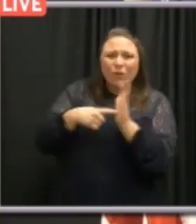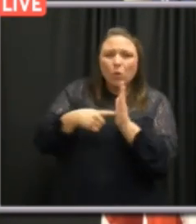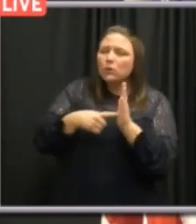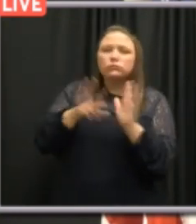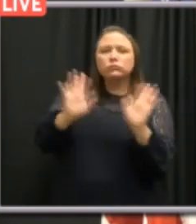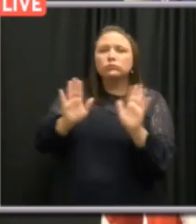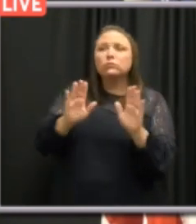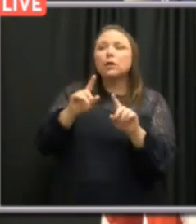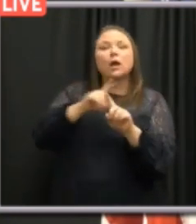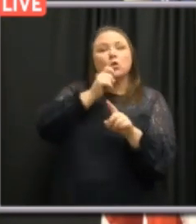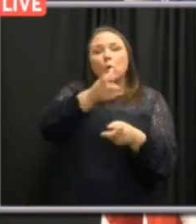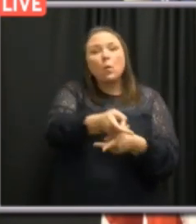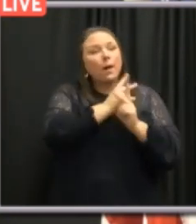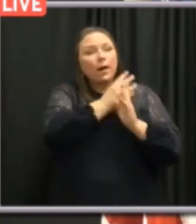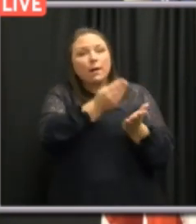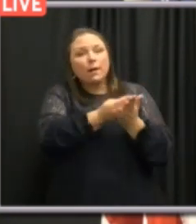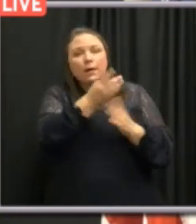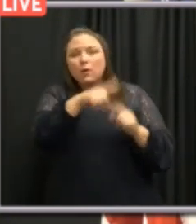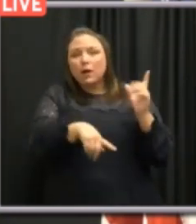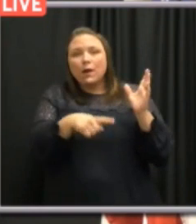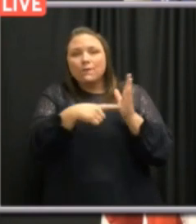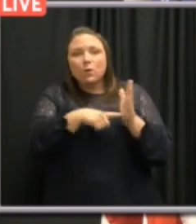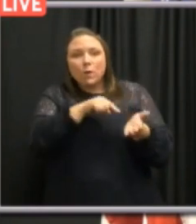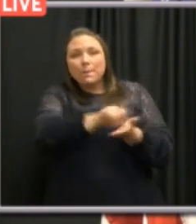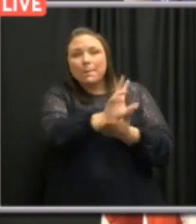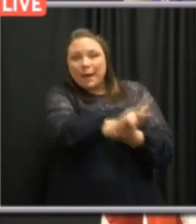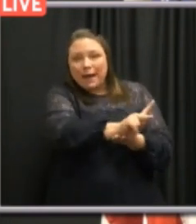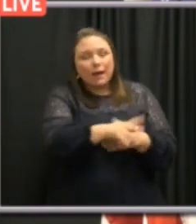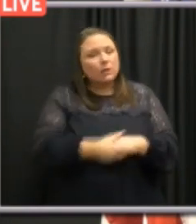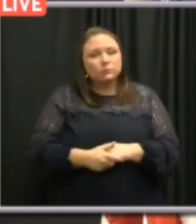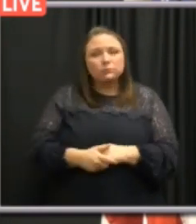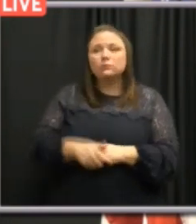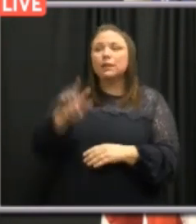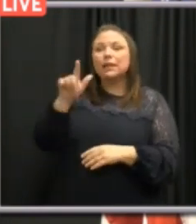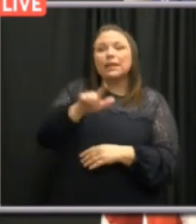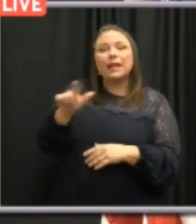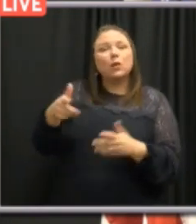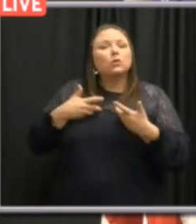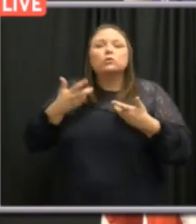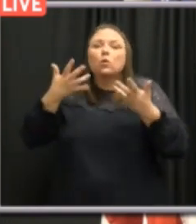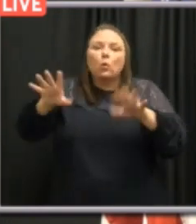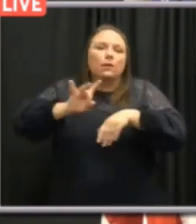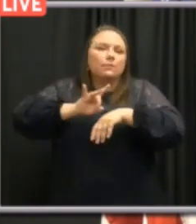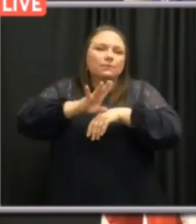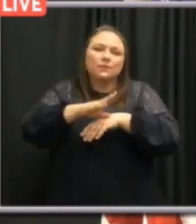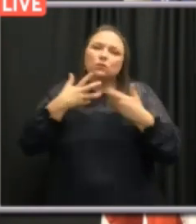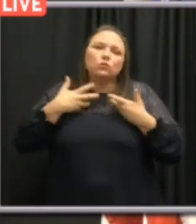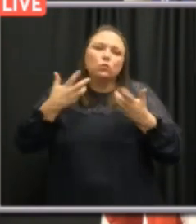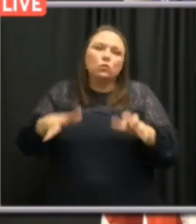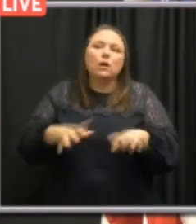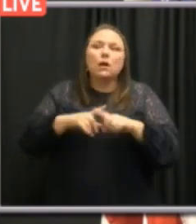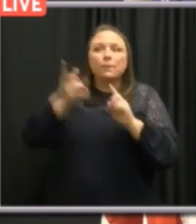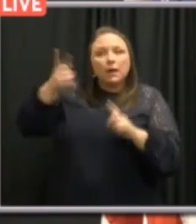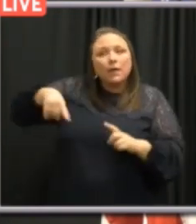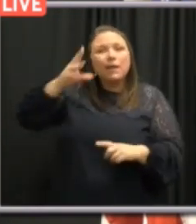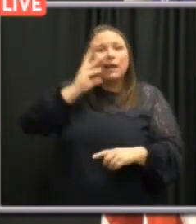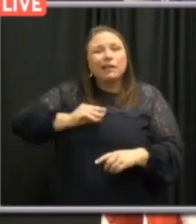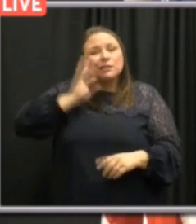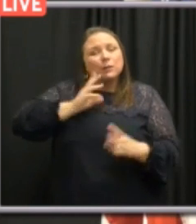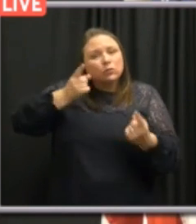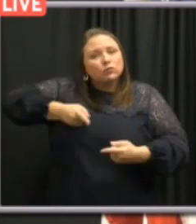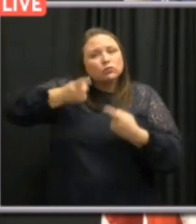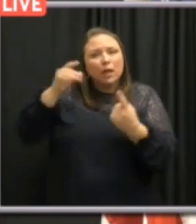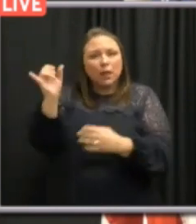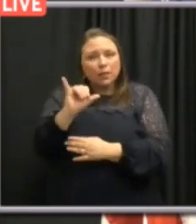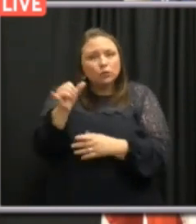you cannot afford to pay back. Landlords do not typically want to evict. However, they too may be experiencing